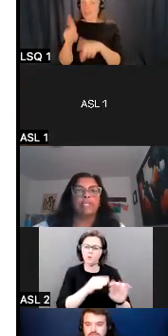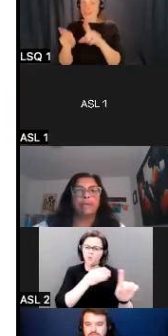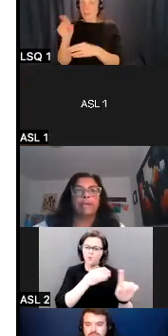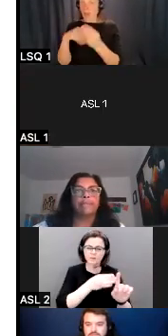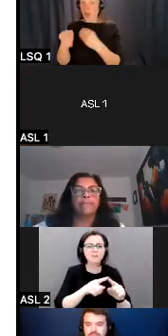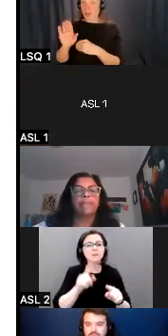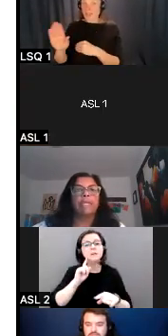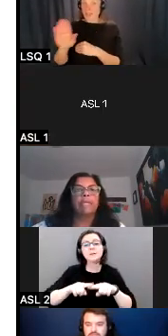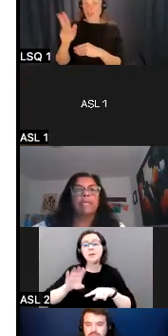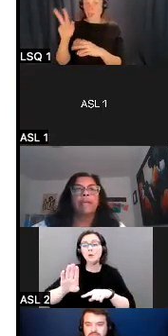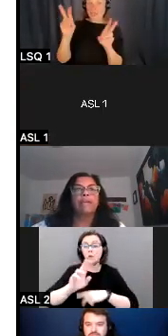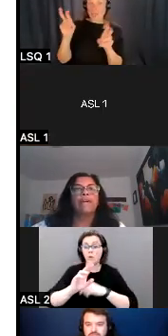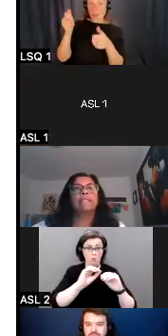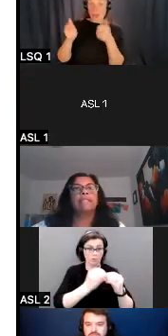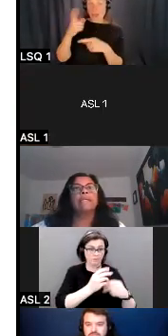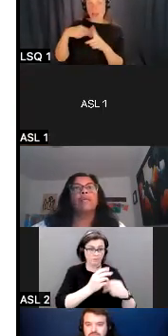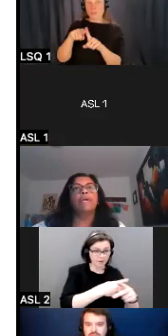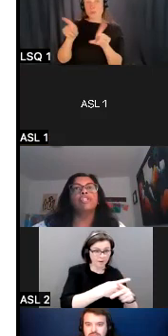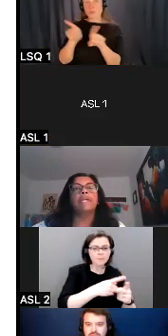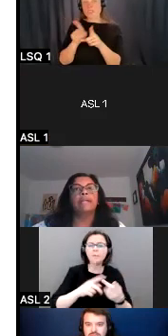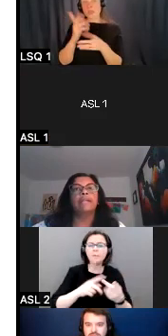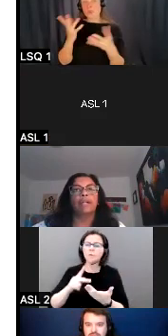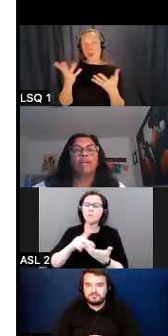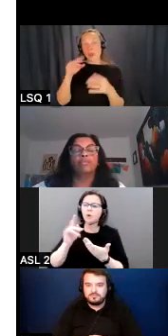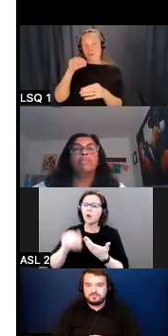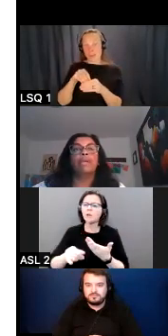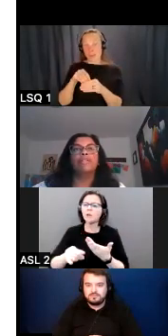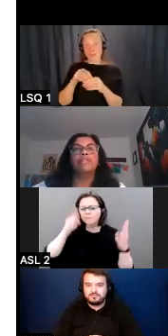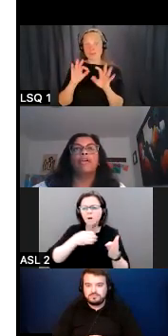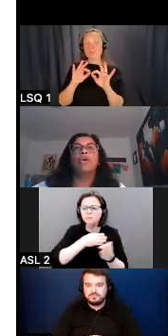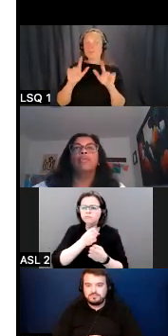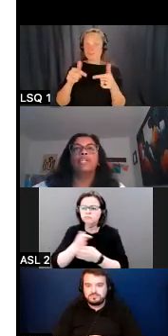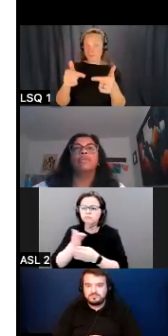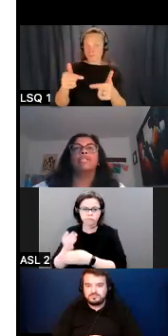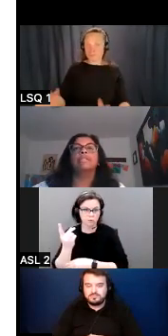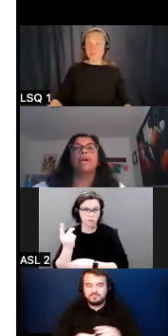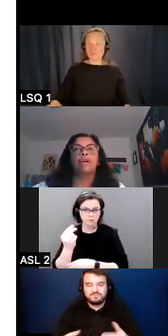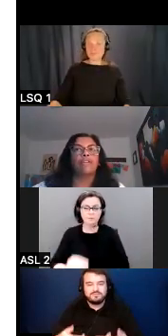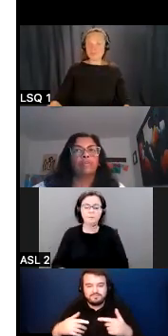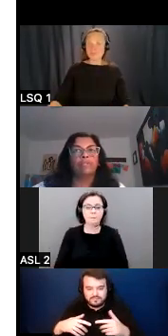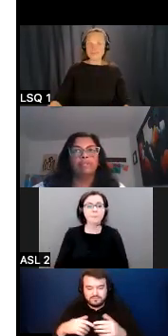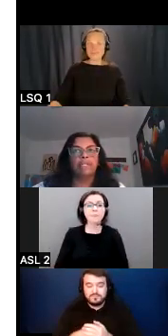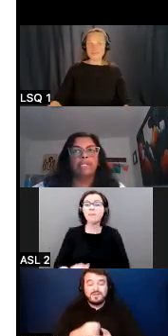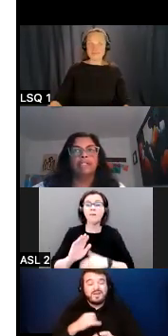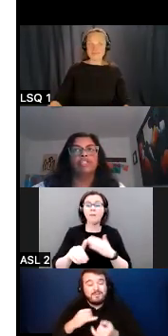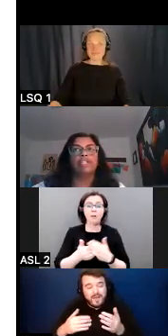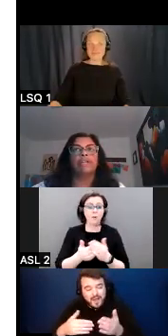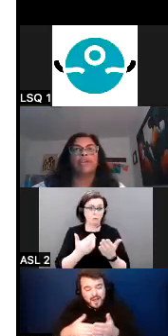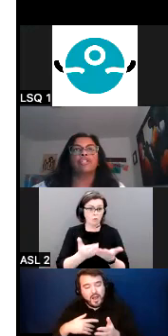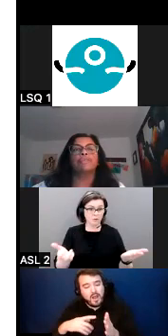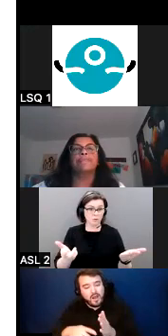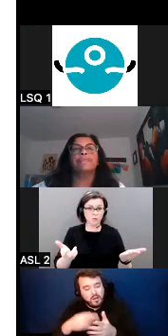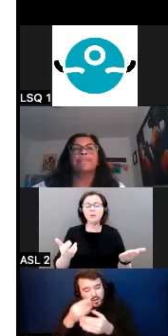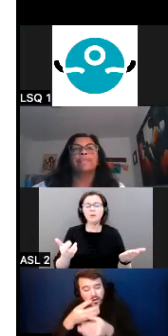project focus area. Finally, I'll re-mention that all resources are available in English